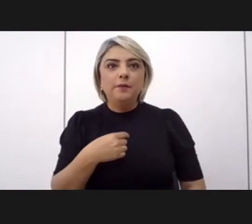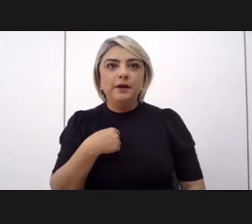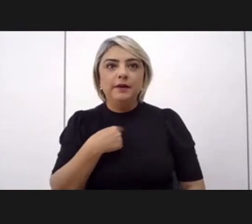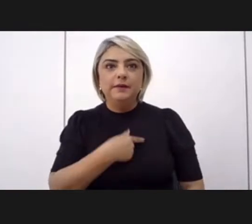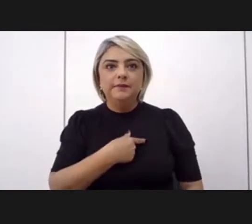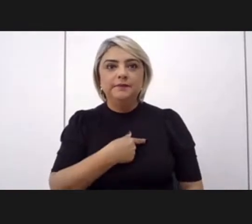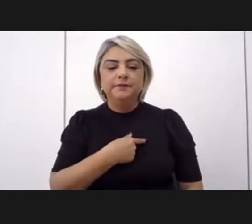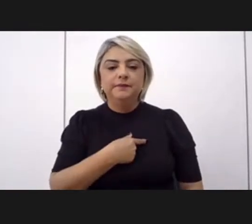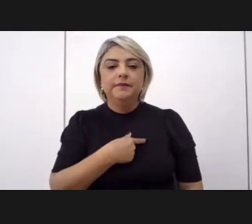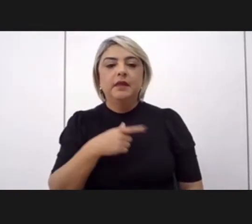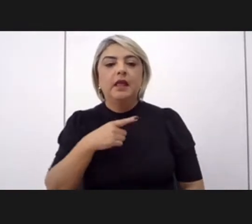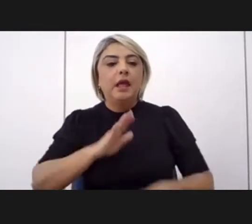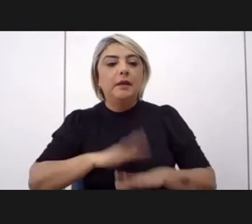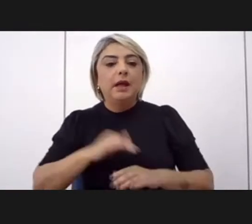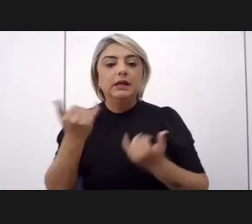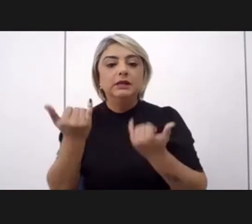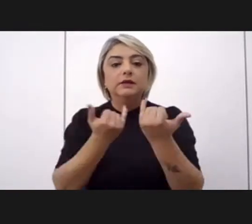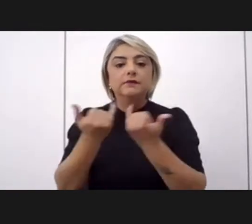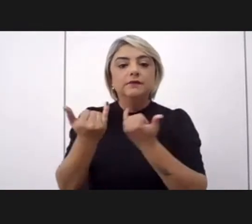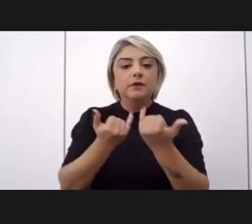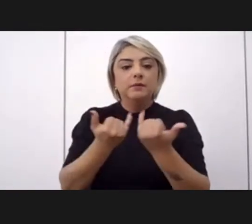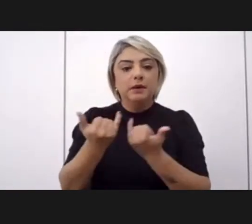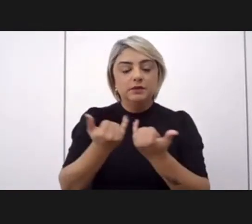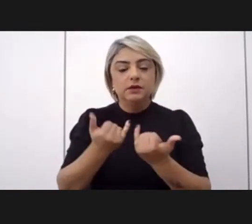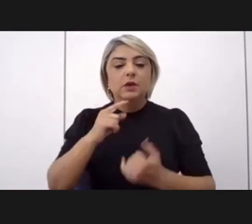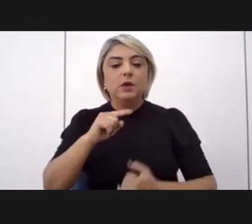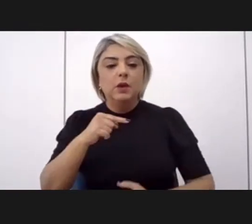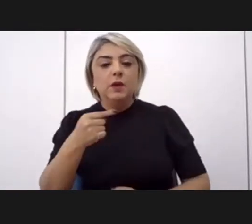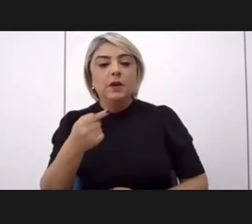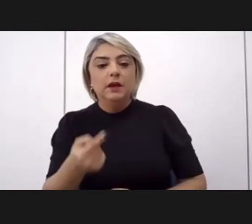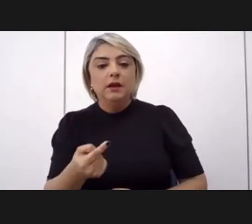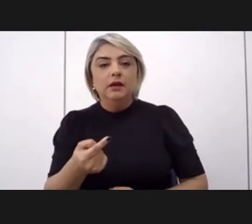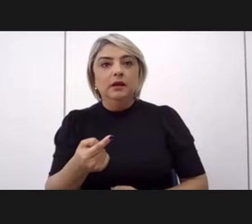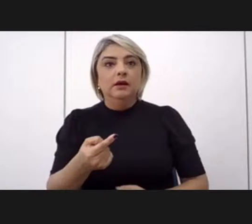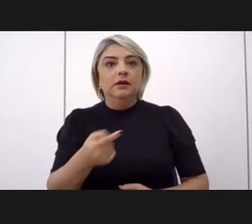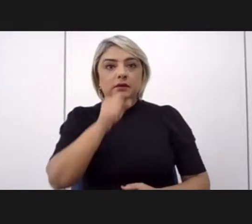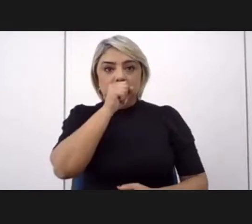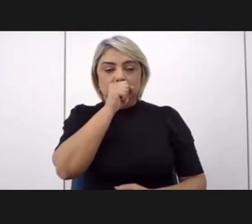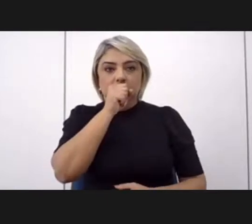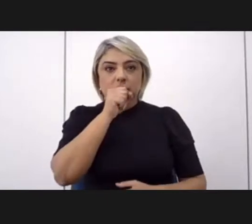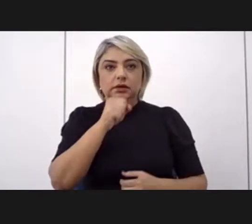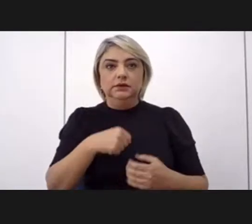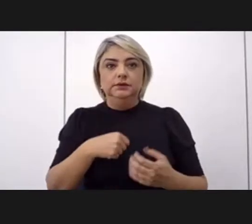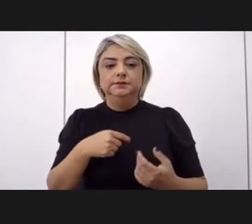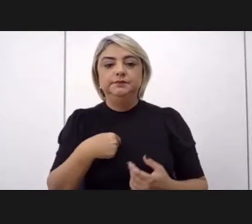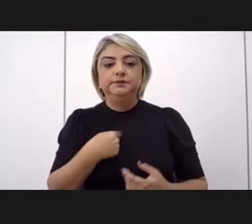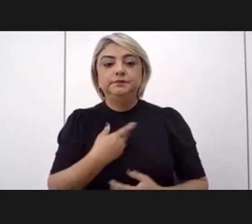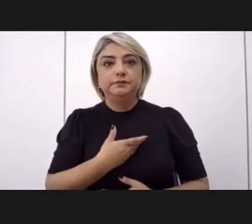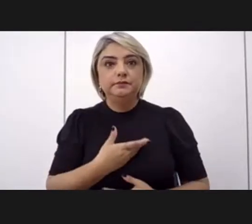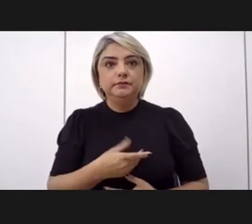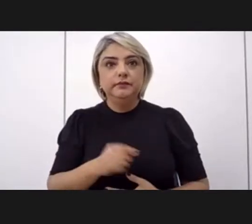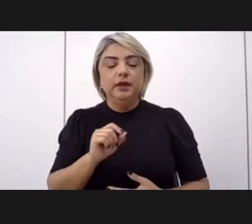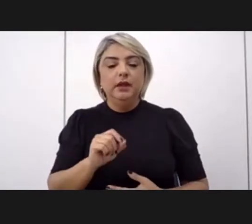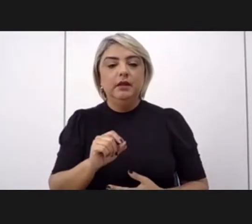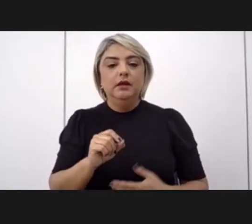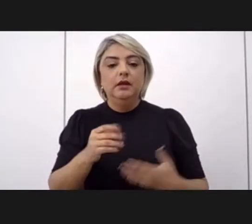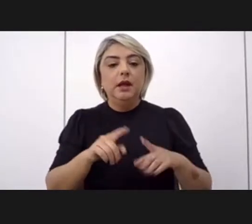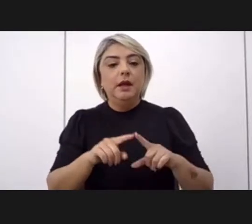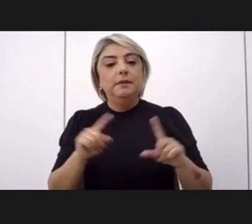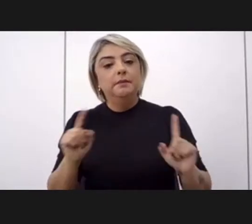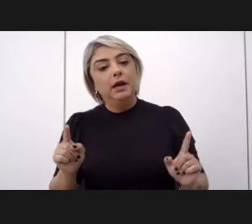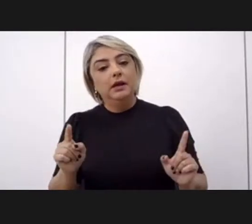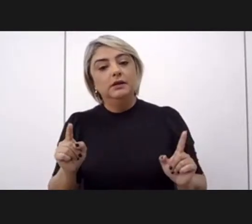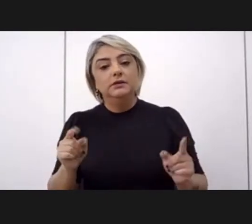information soon about this. So we are going to meet with the whole group of the authors